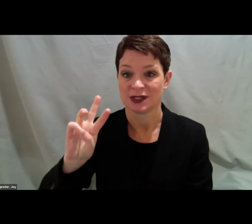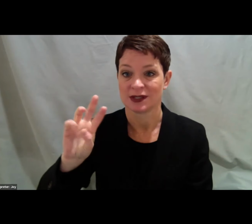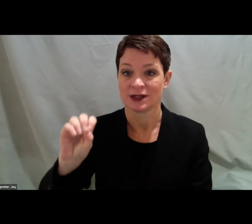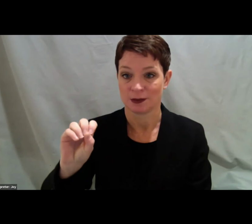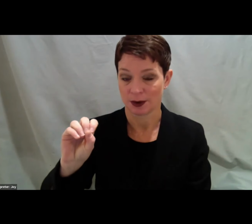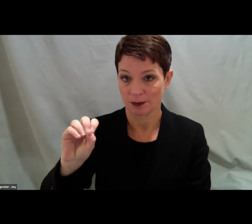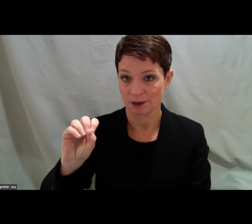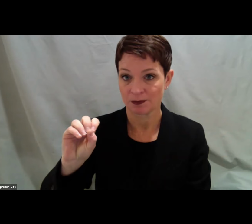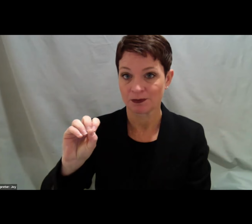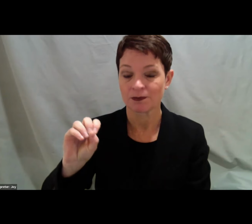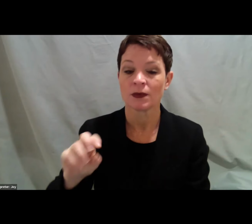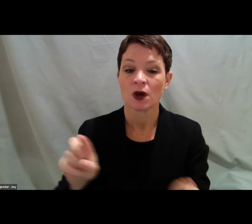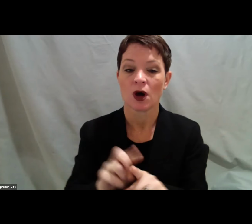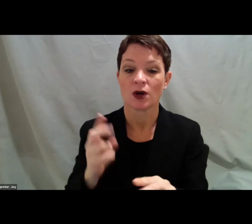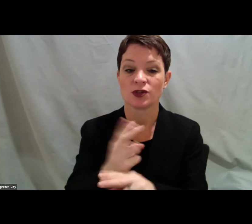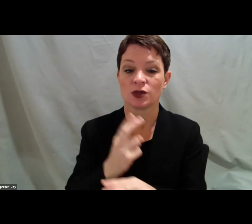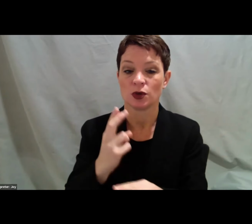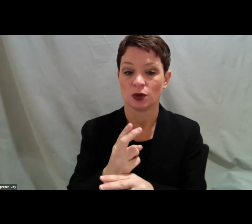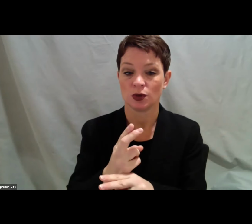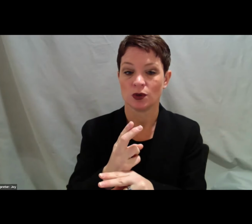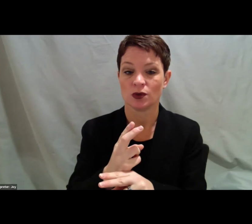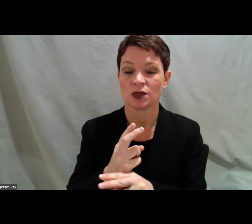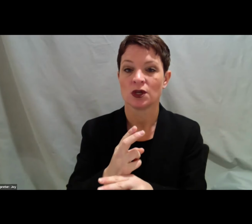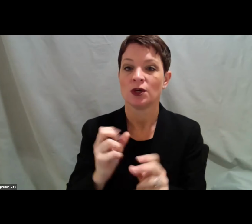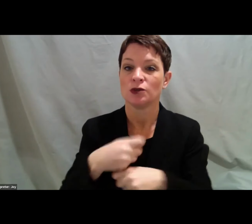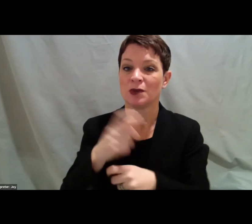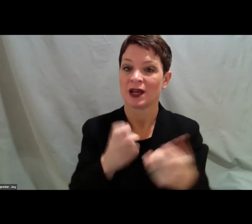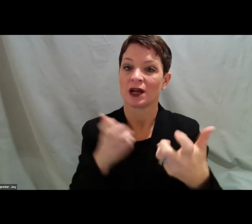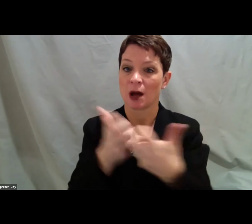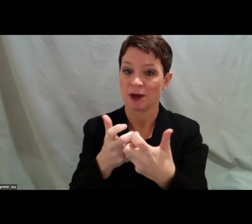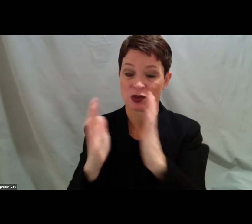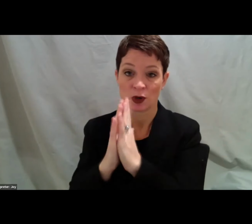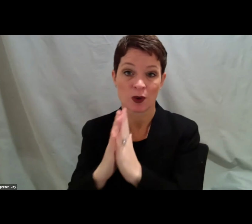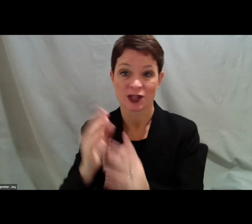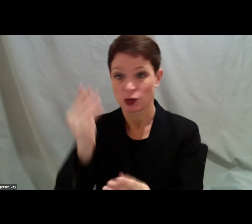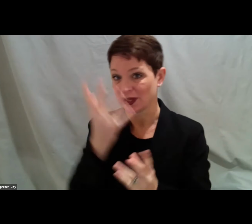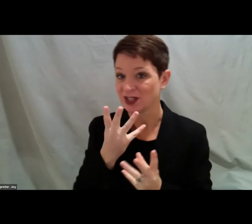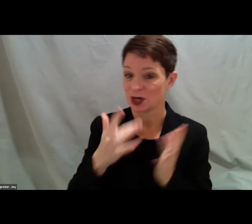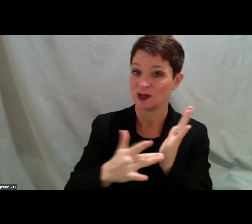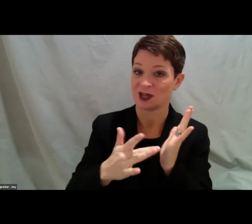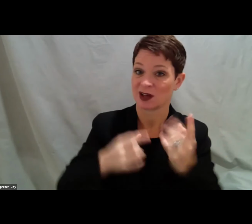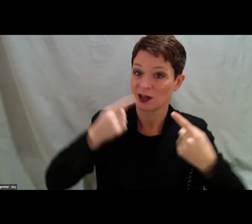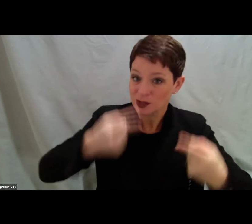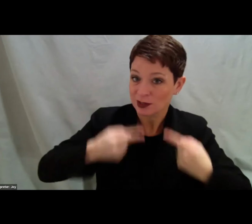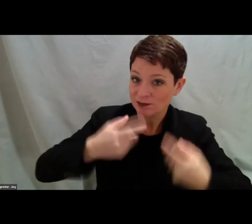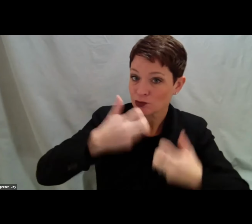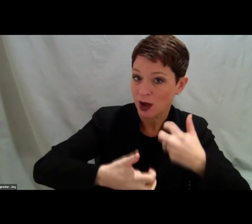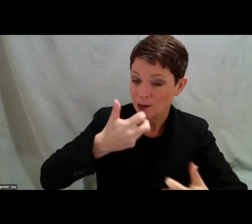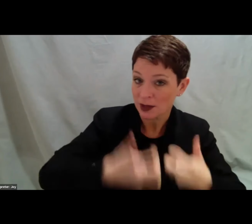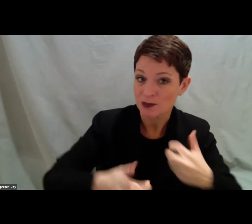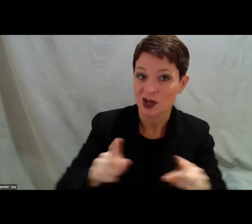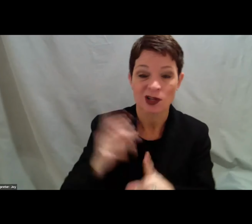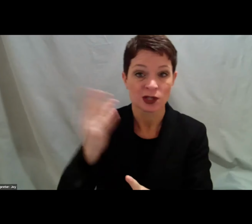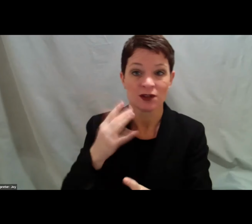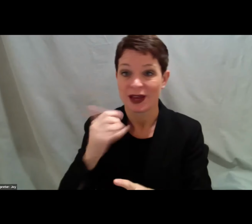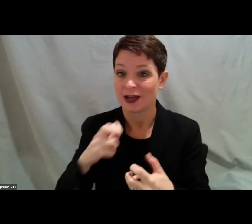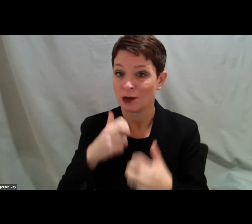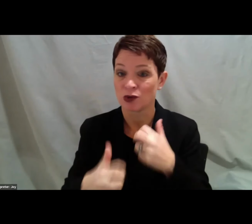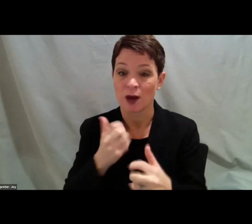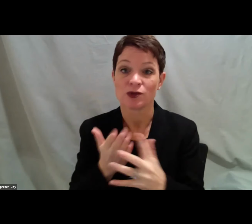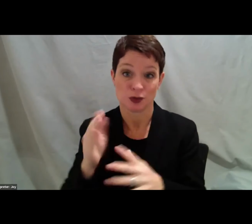215-898-7060. You may also use this number to make accommodation requests or report technology issues. And you may also alert us to issues via